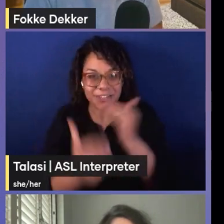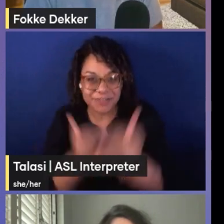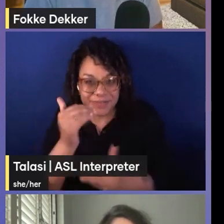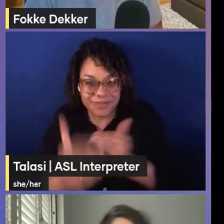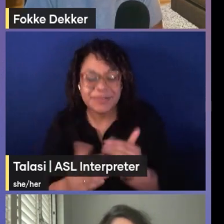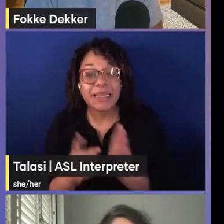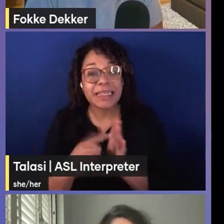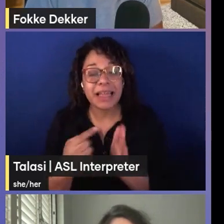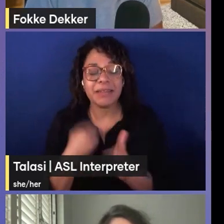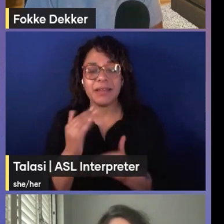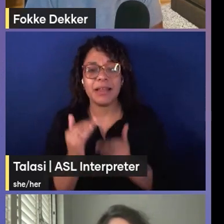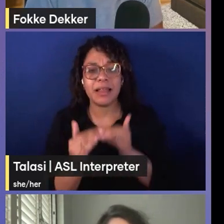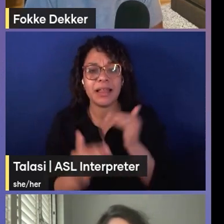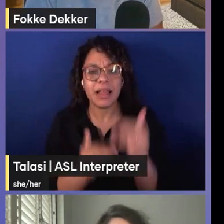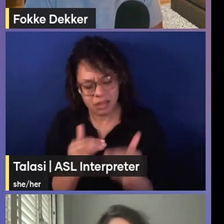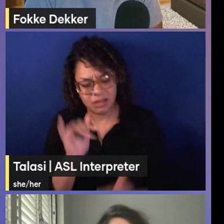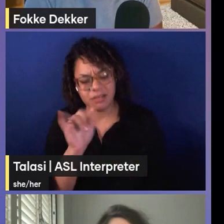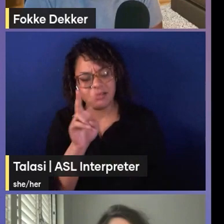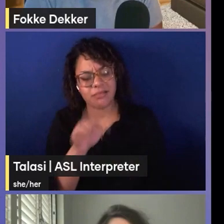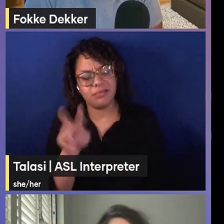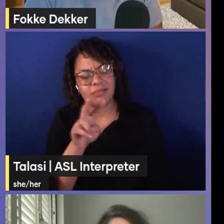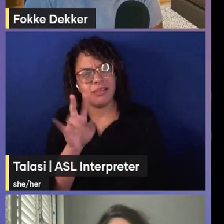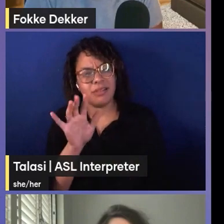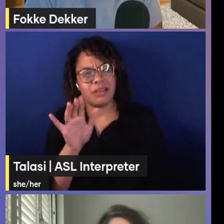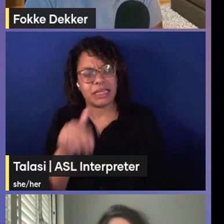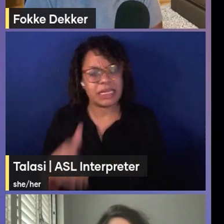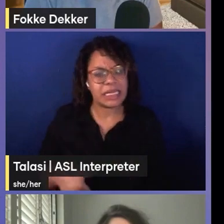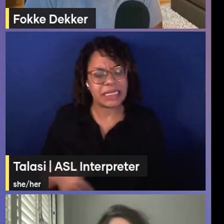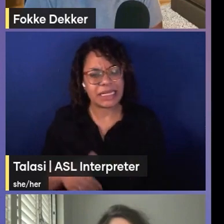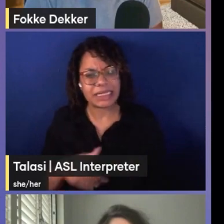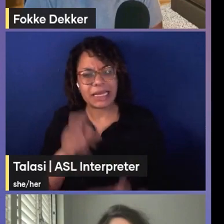where it was a little bit interesting, at least. So if you're